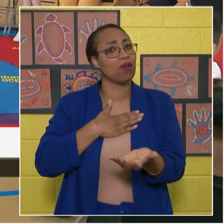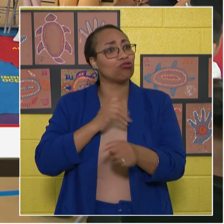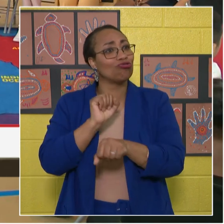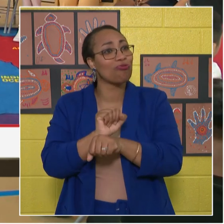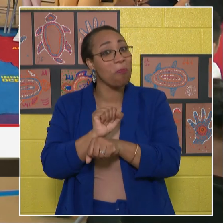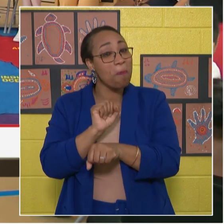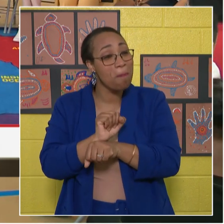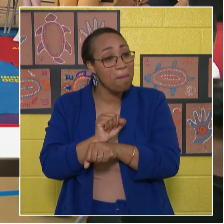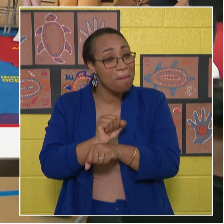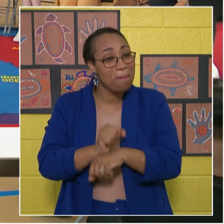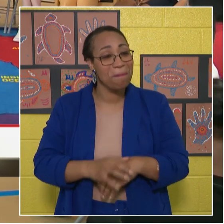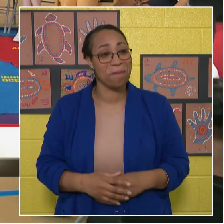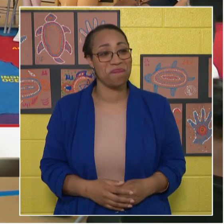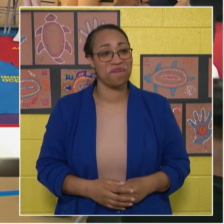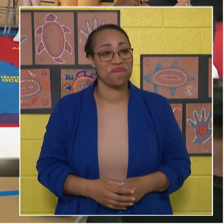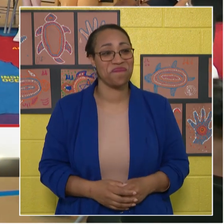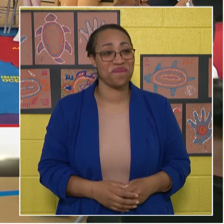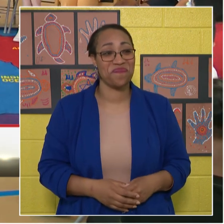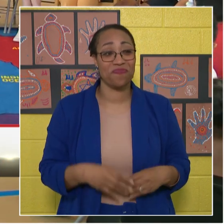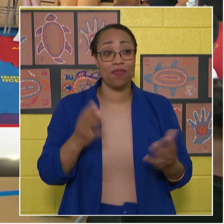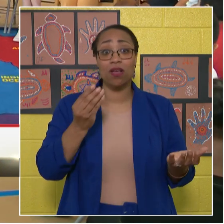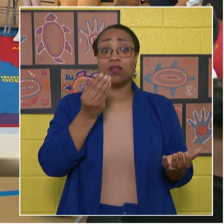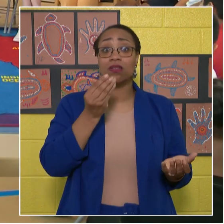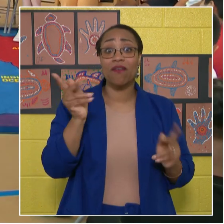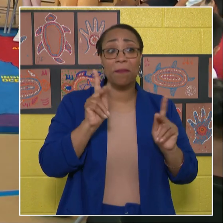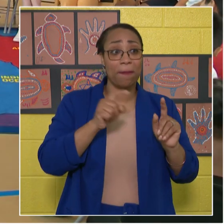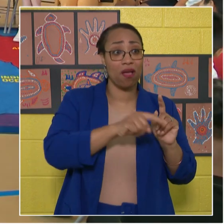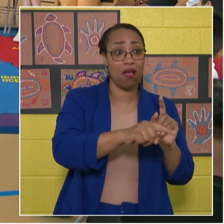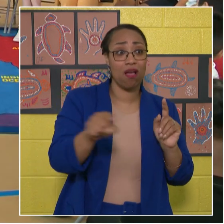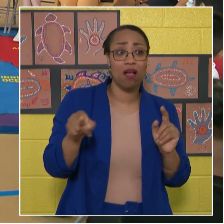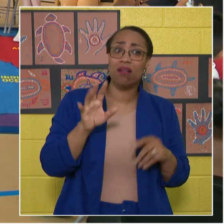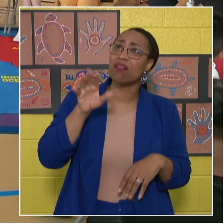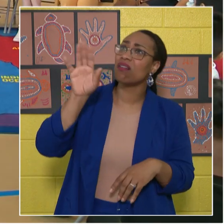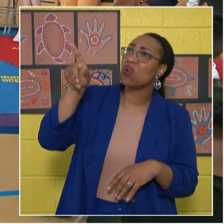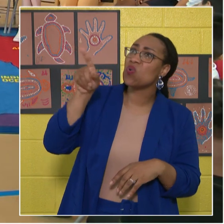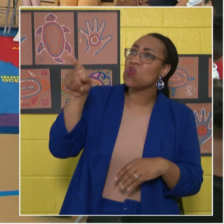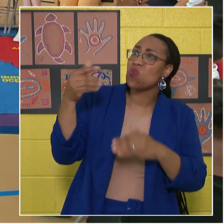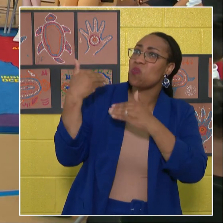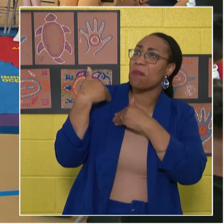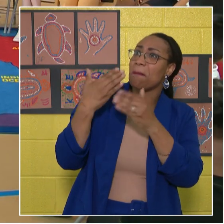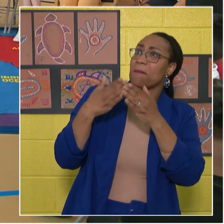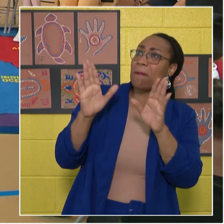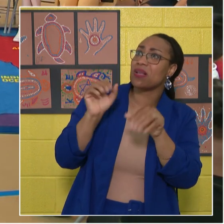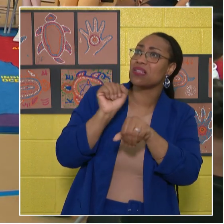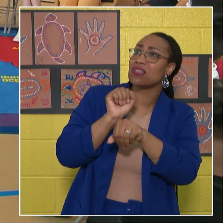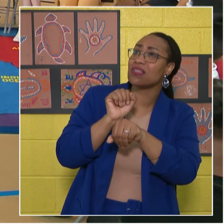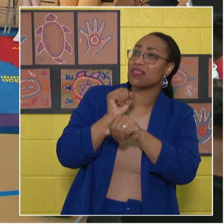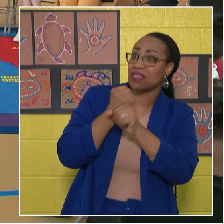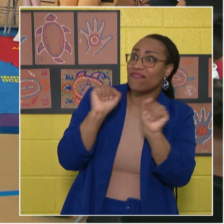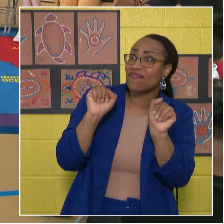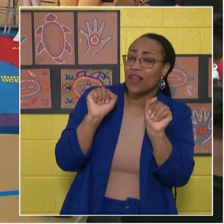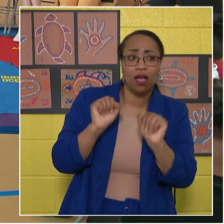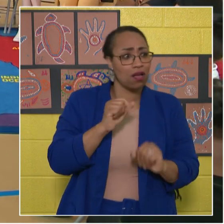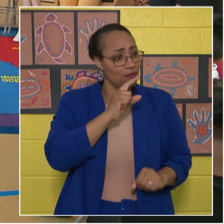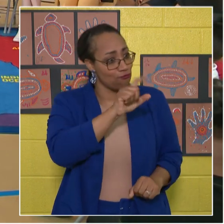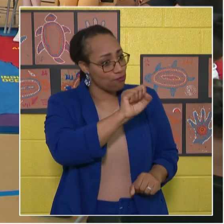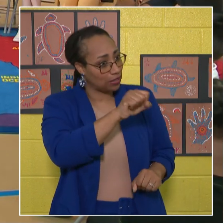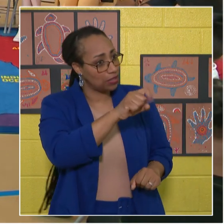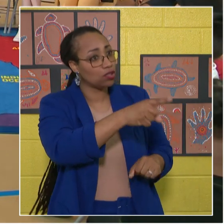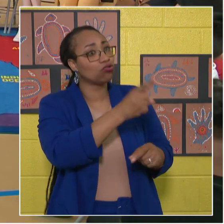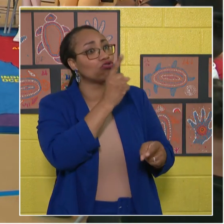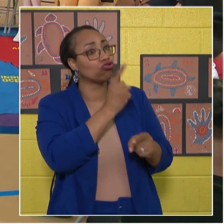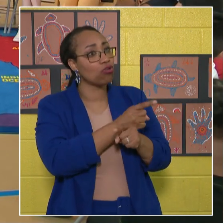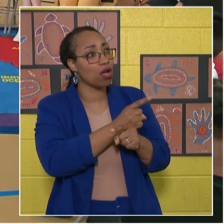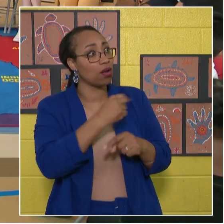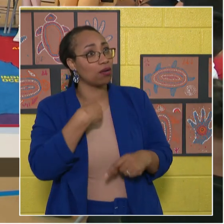I'm responsible for public safety rules. So I have to take the best information that I have and work with